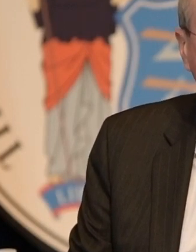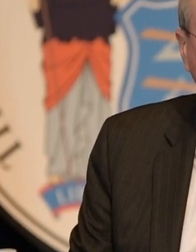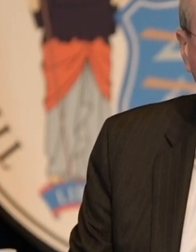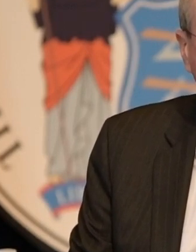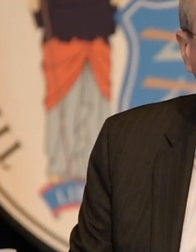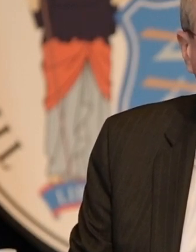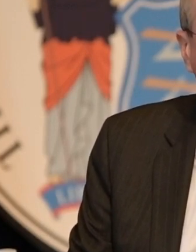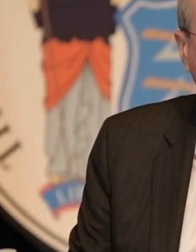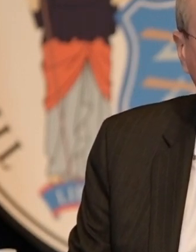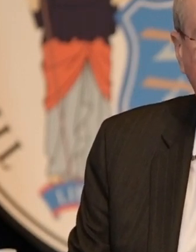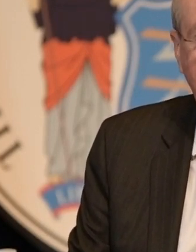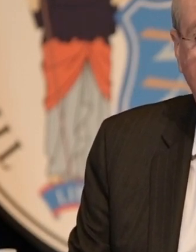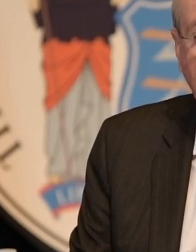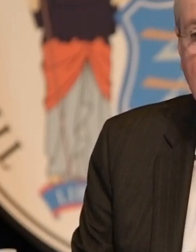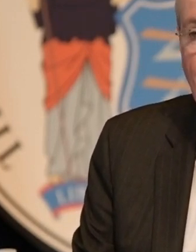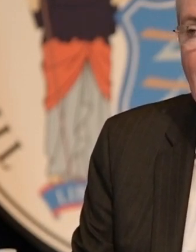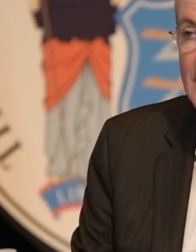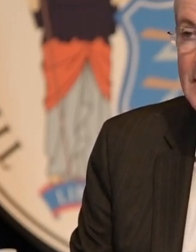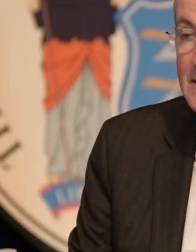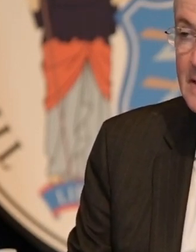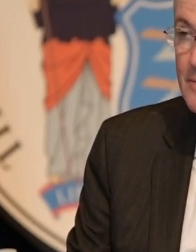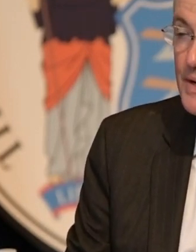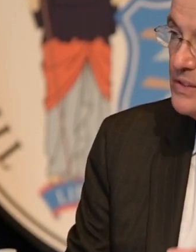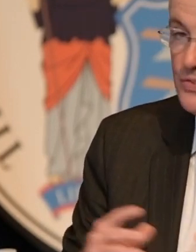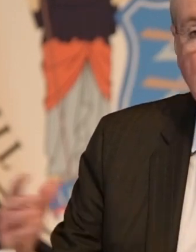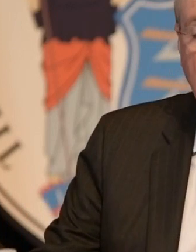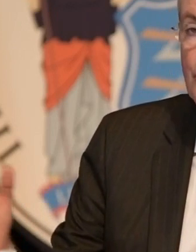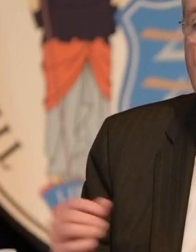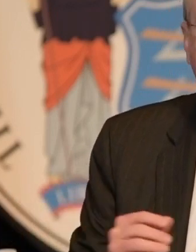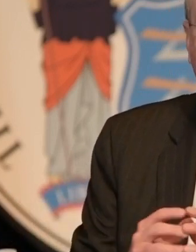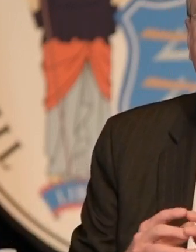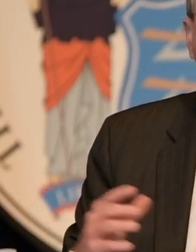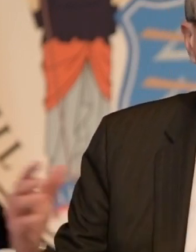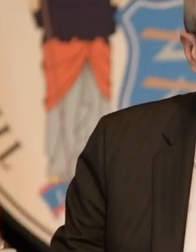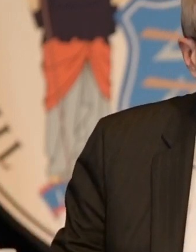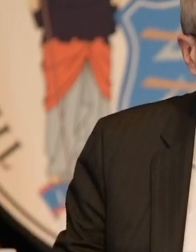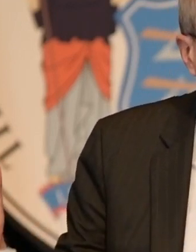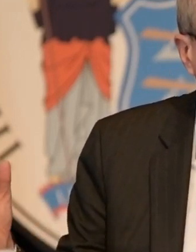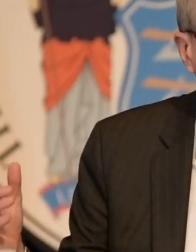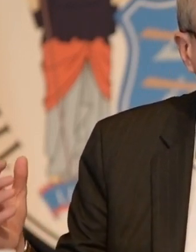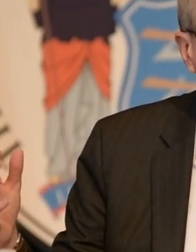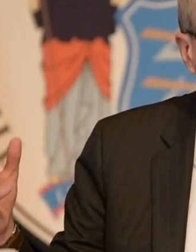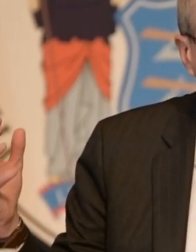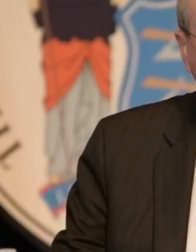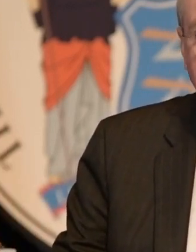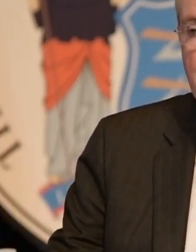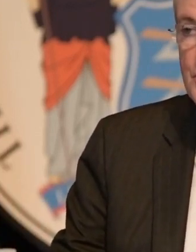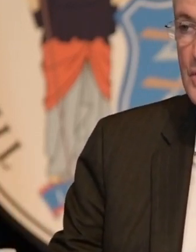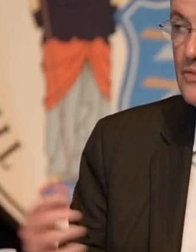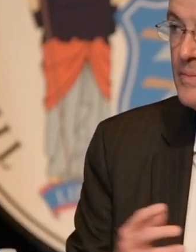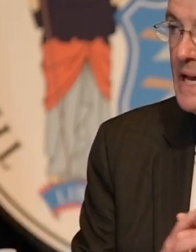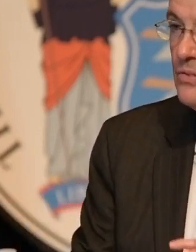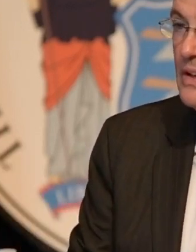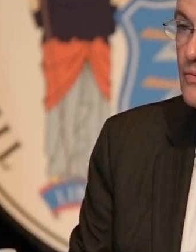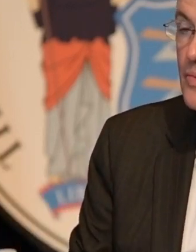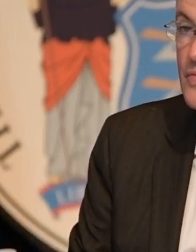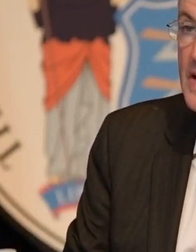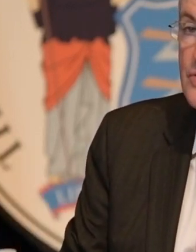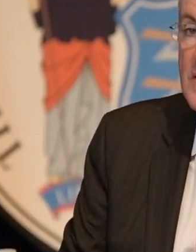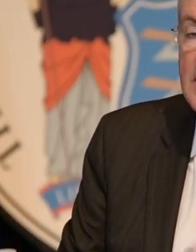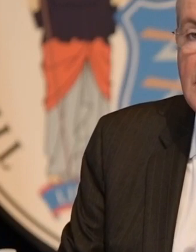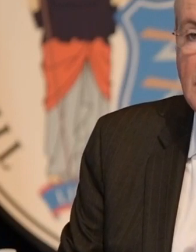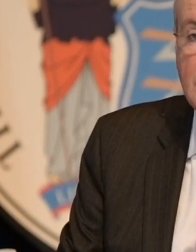possibly can. We're the fourth highest tested state in America, but it still is not remotely close to what we need, particularly from the outset from